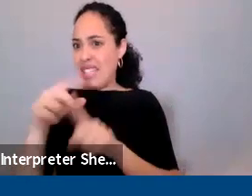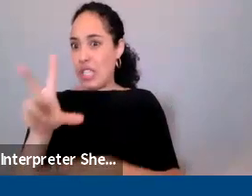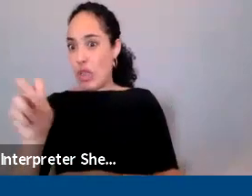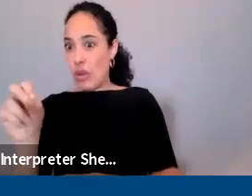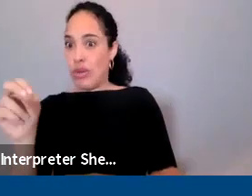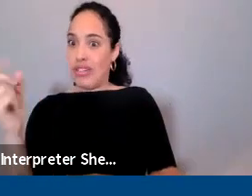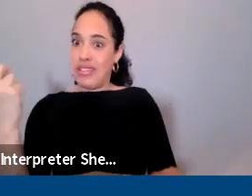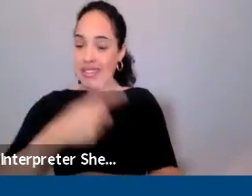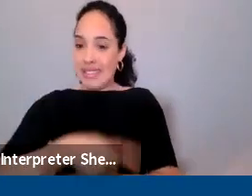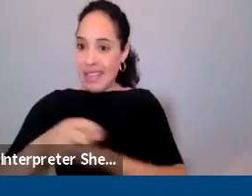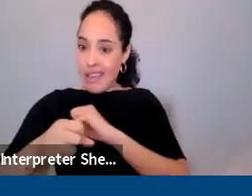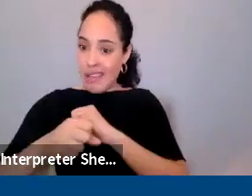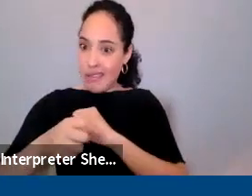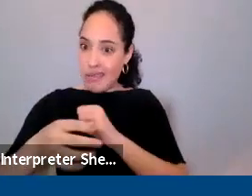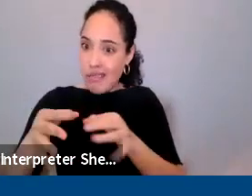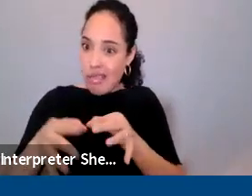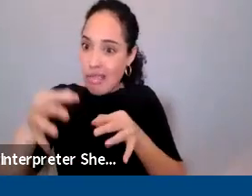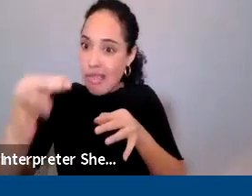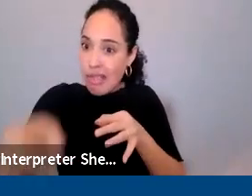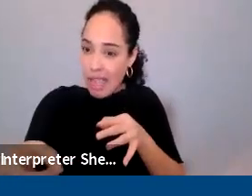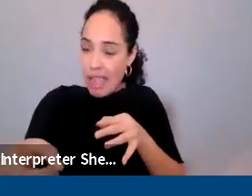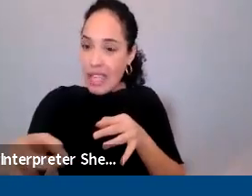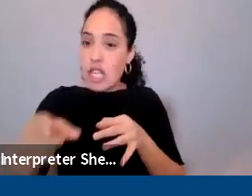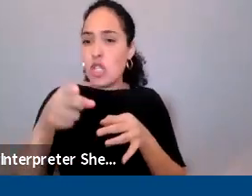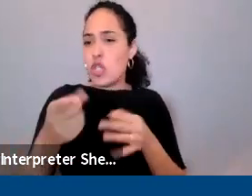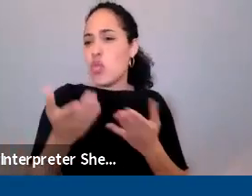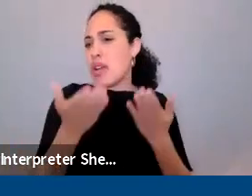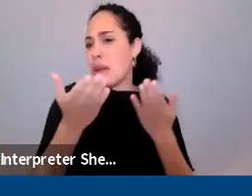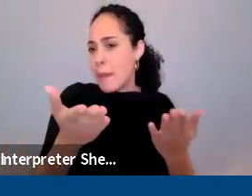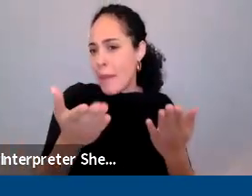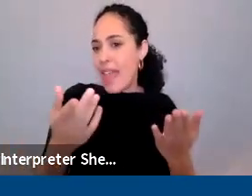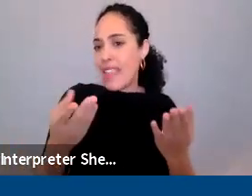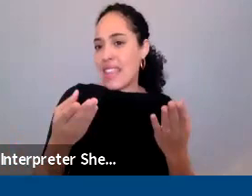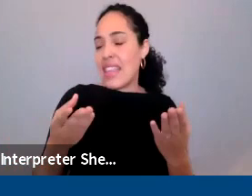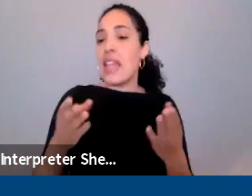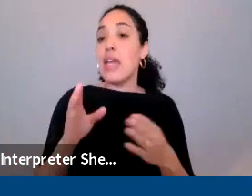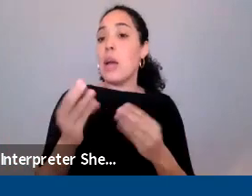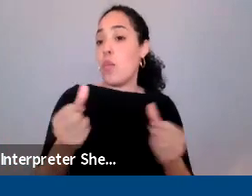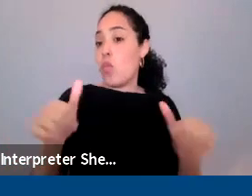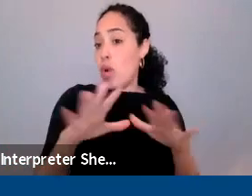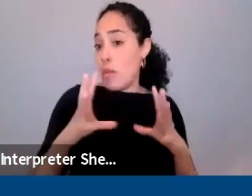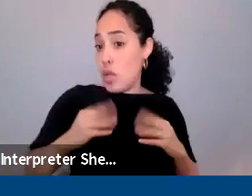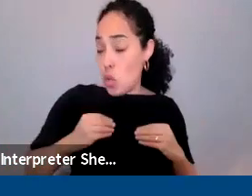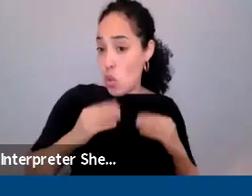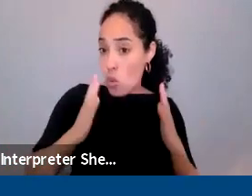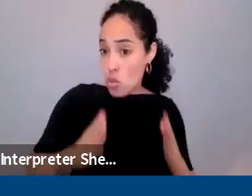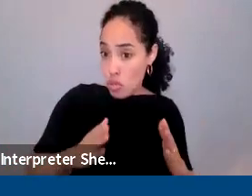recommend property owners wait for the NFIP or seek private insurance?